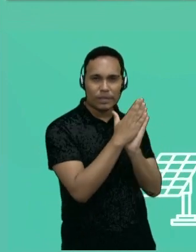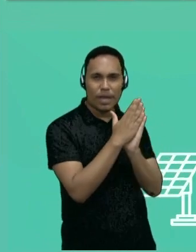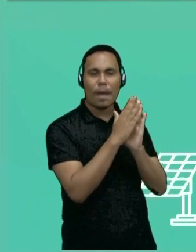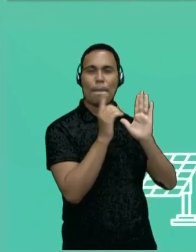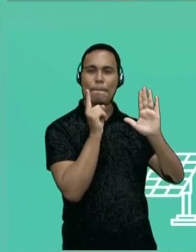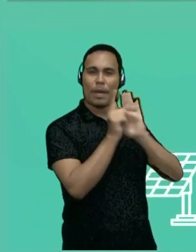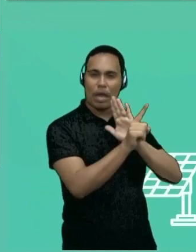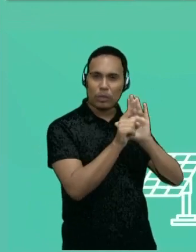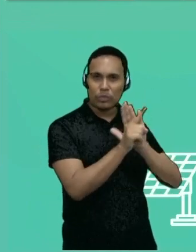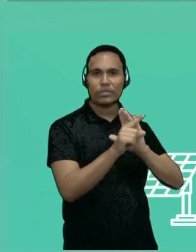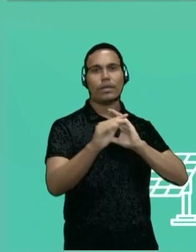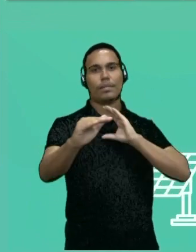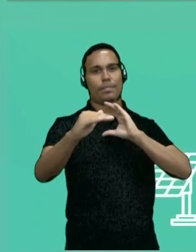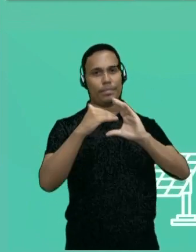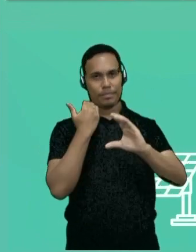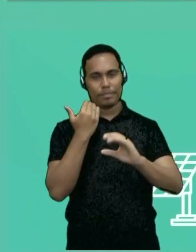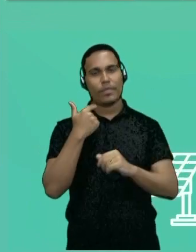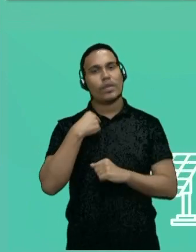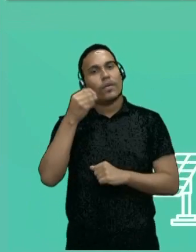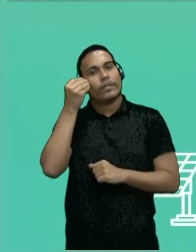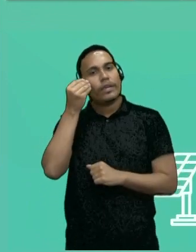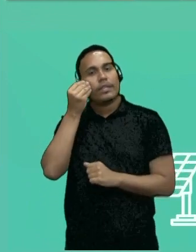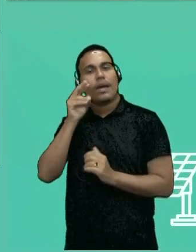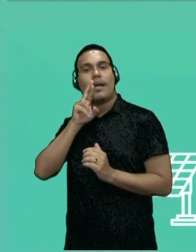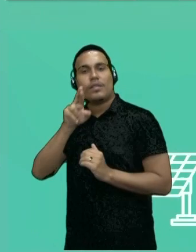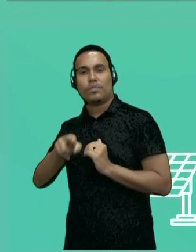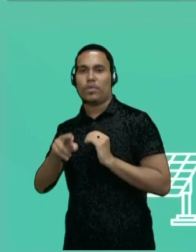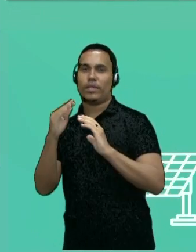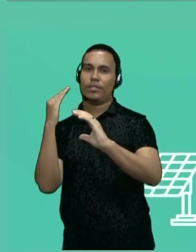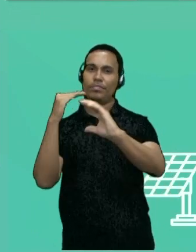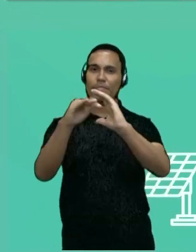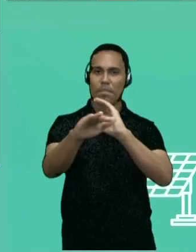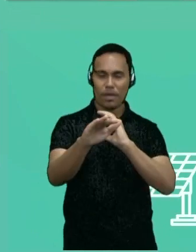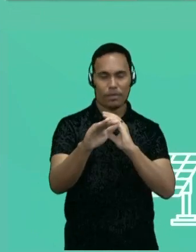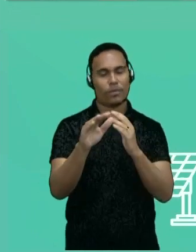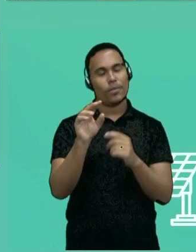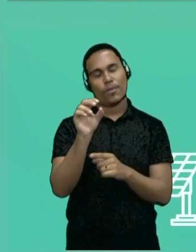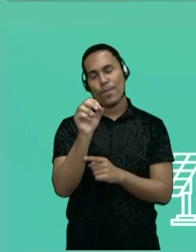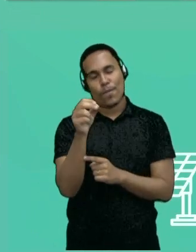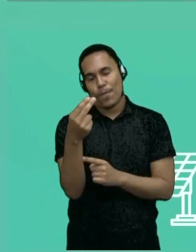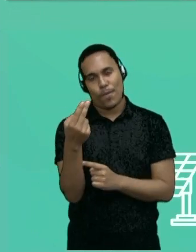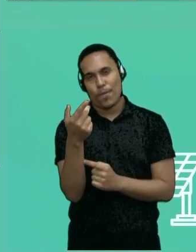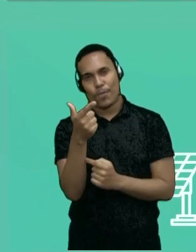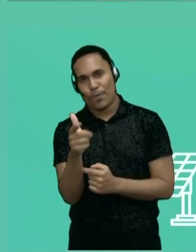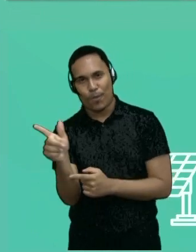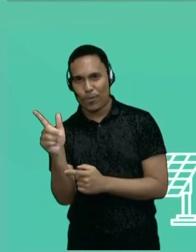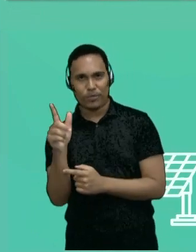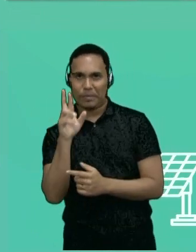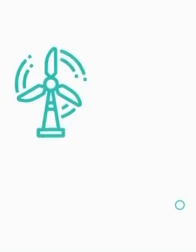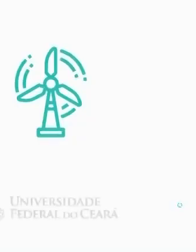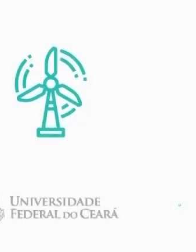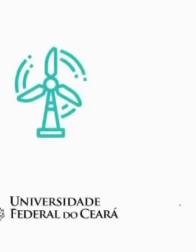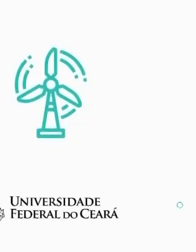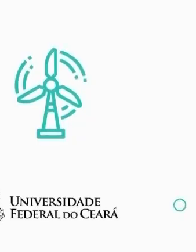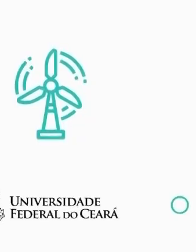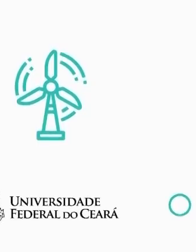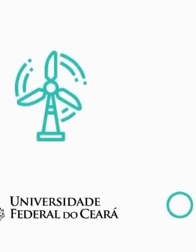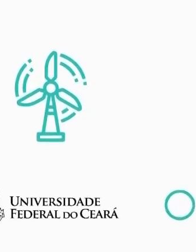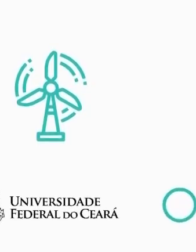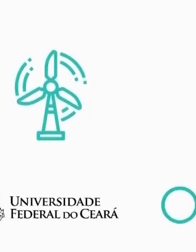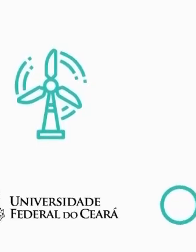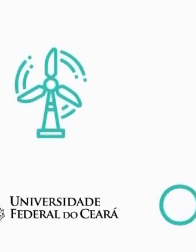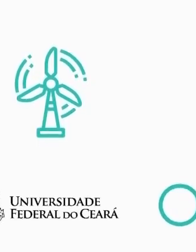get back to you in writing or potentially schedule a meeting depending on how in-depth your questions are. Thank you very much.